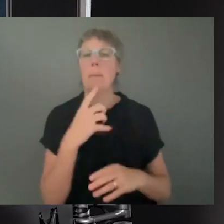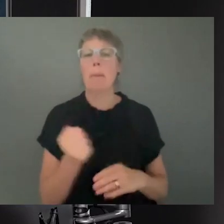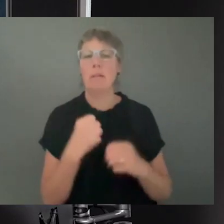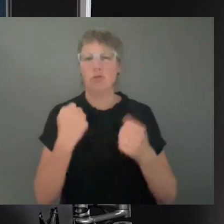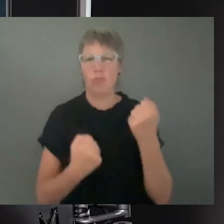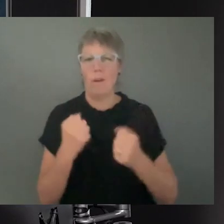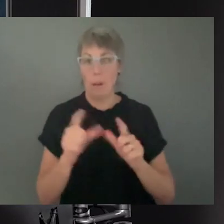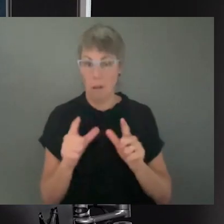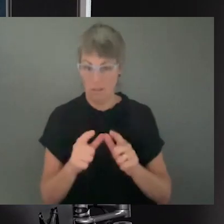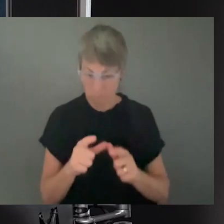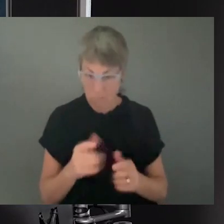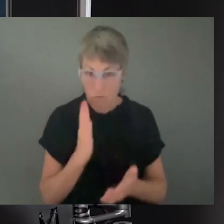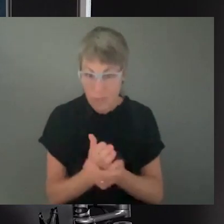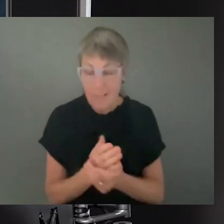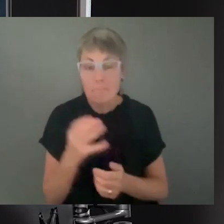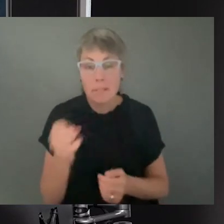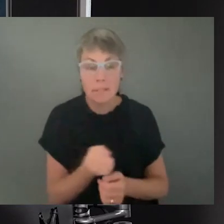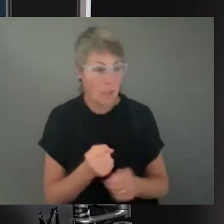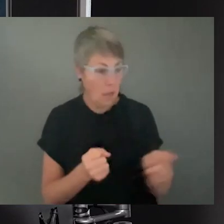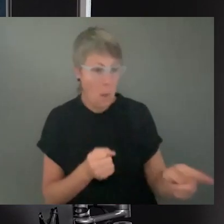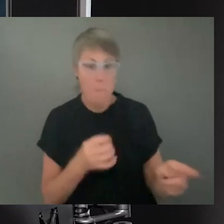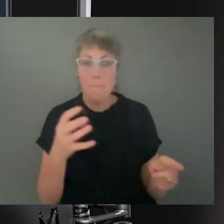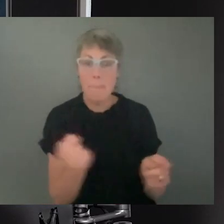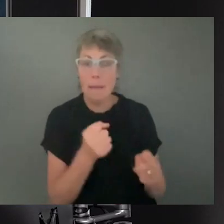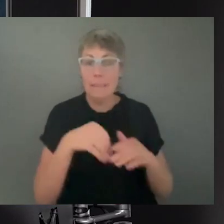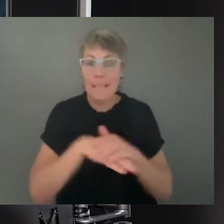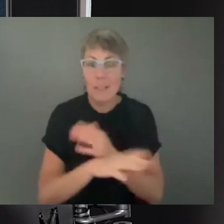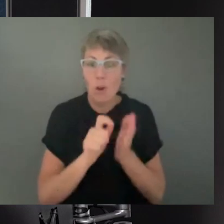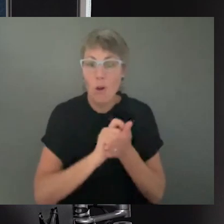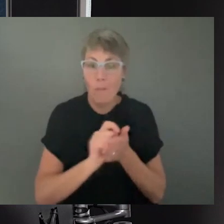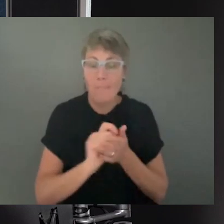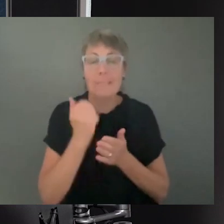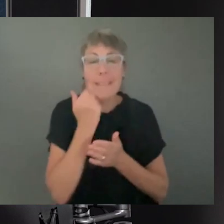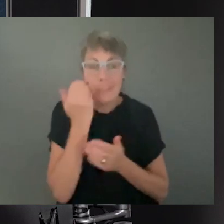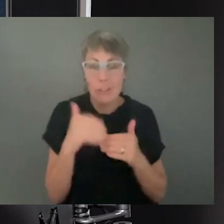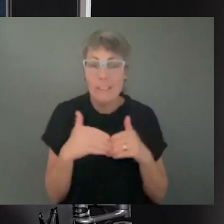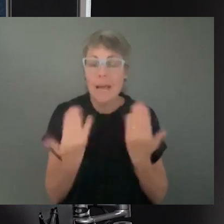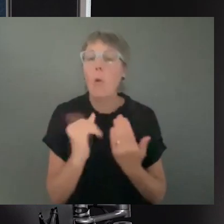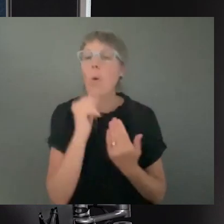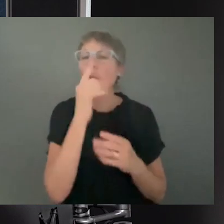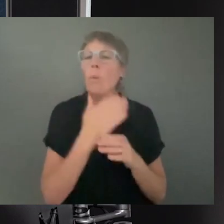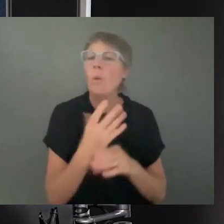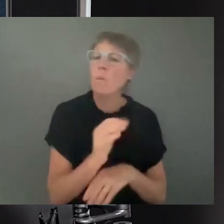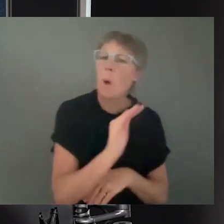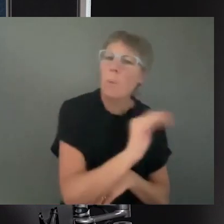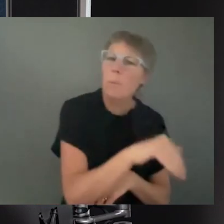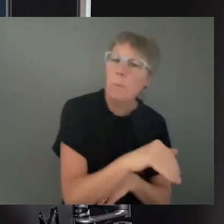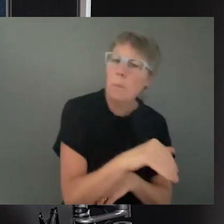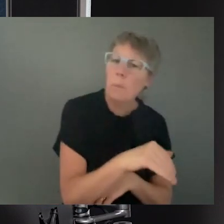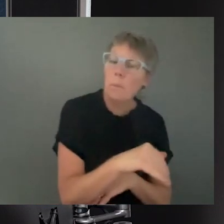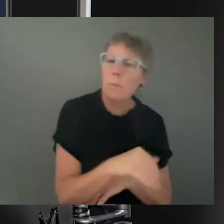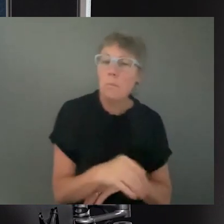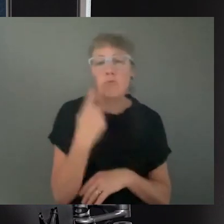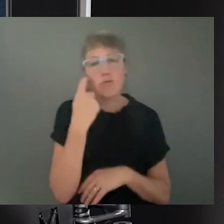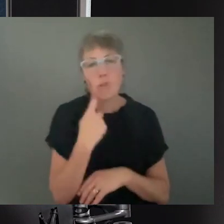to have them in the office all the time, or is there some flexibility? What are the must-haves and what are the things that